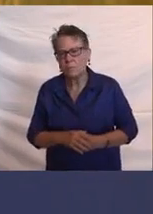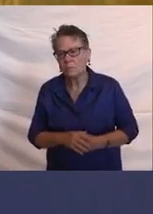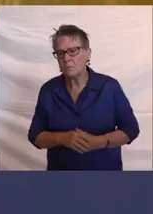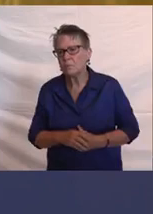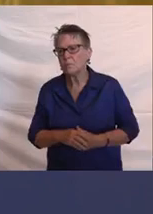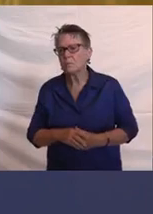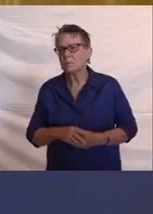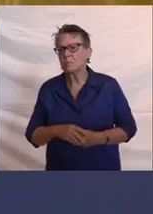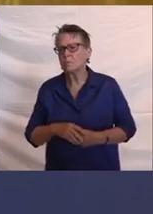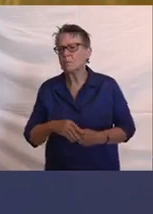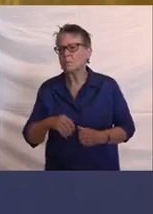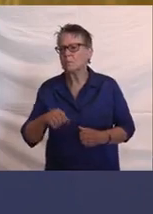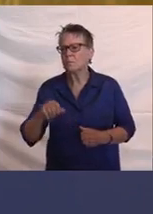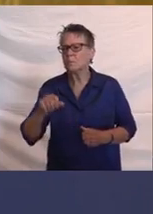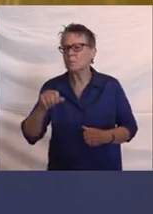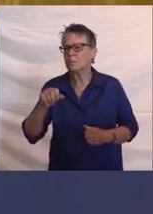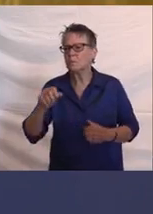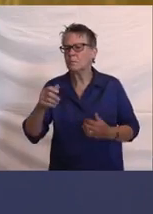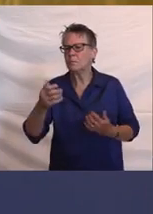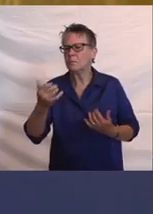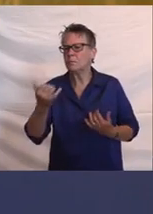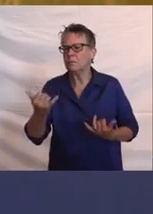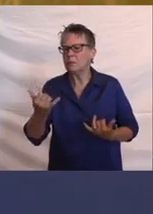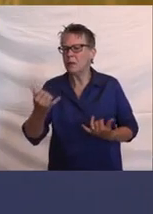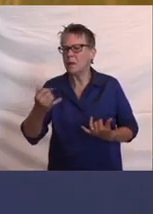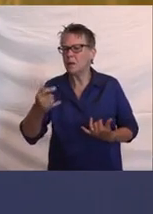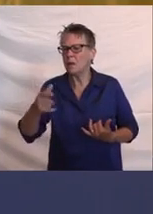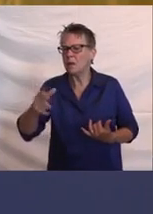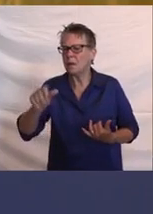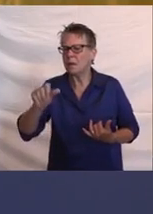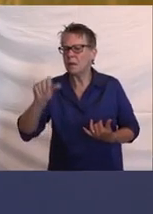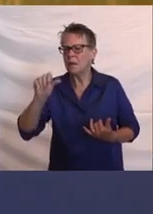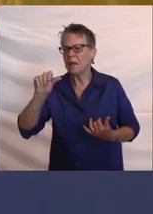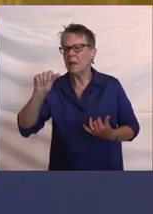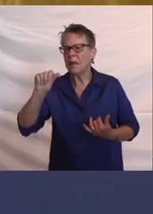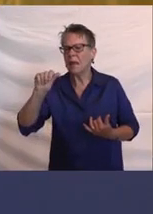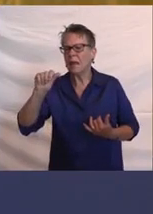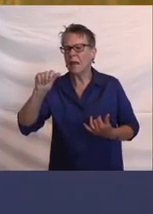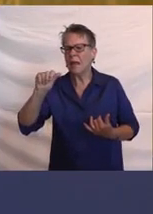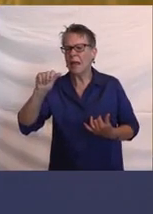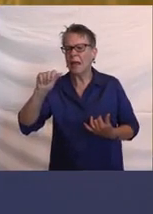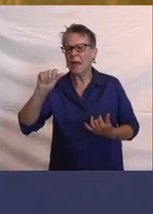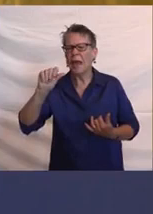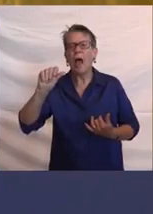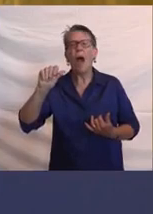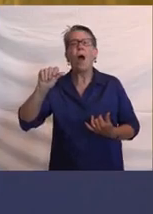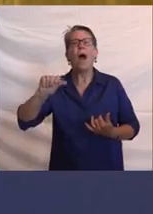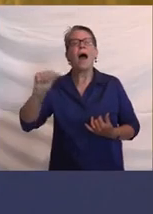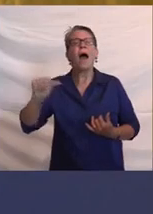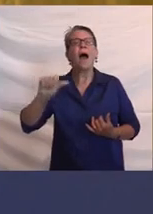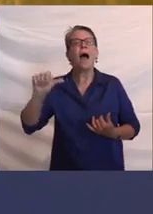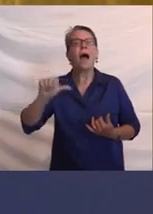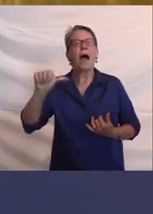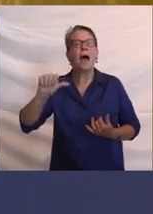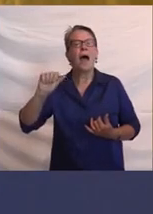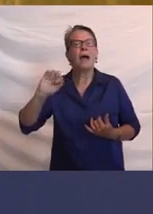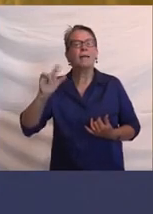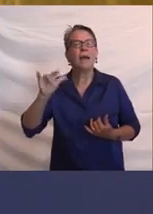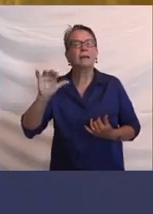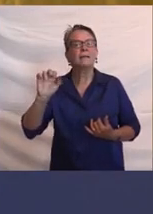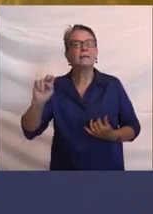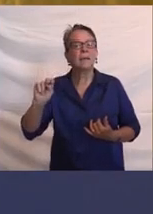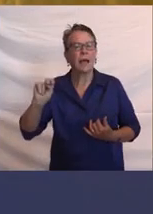Base and what, if anything, the state is doing to help relocate them or assist them in any way? Thank you. Thanks,